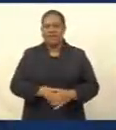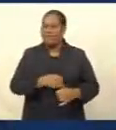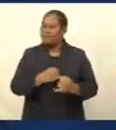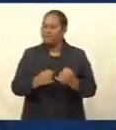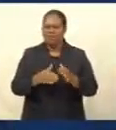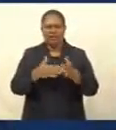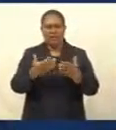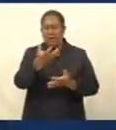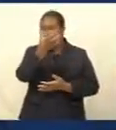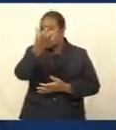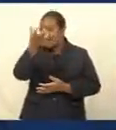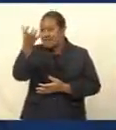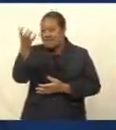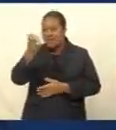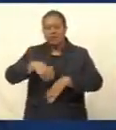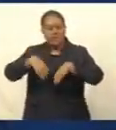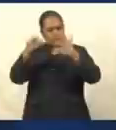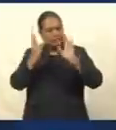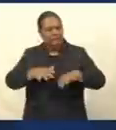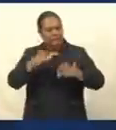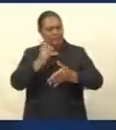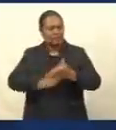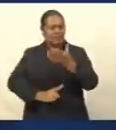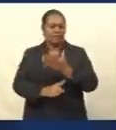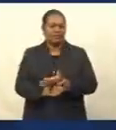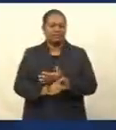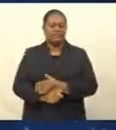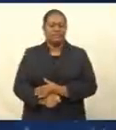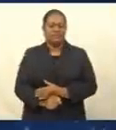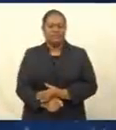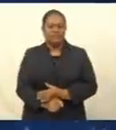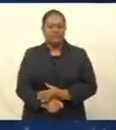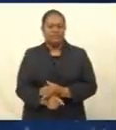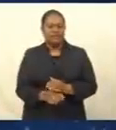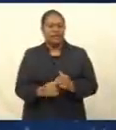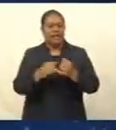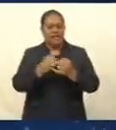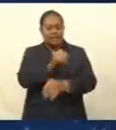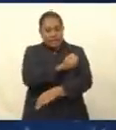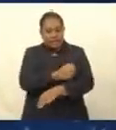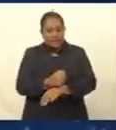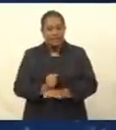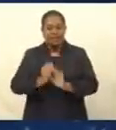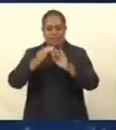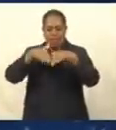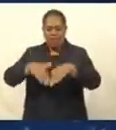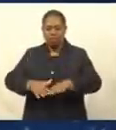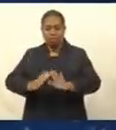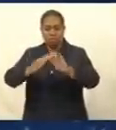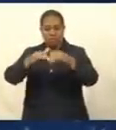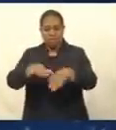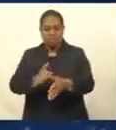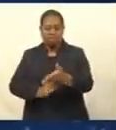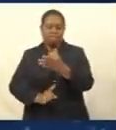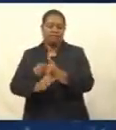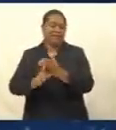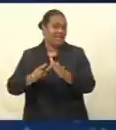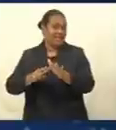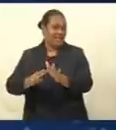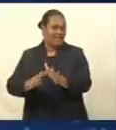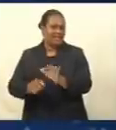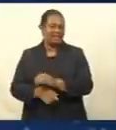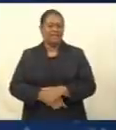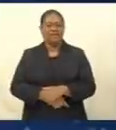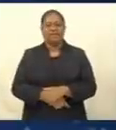variable cloudiness and showers were the order of the day. At sea, moderate to fresh easterly winds, gusty